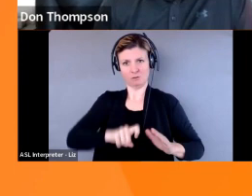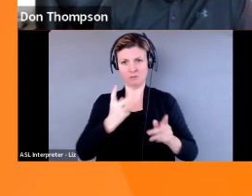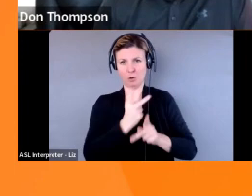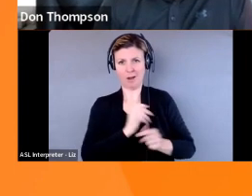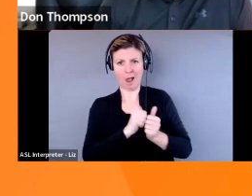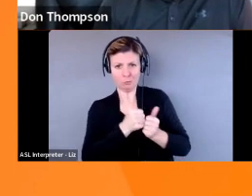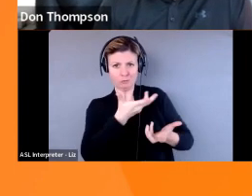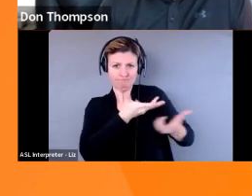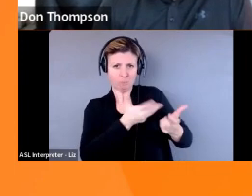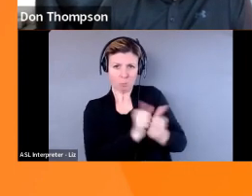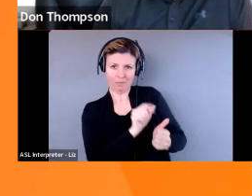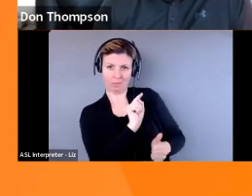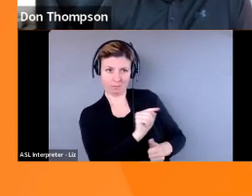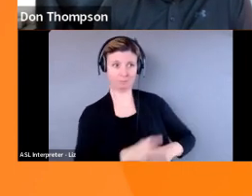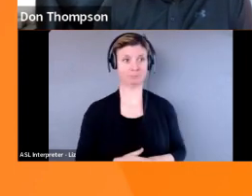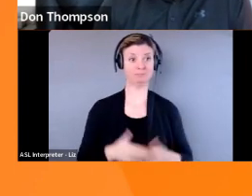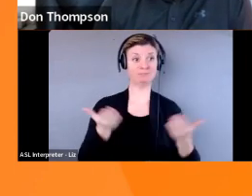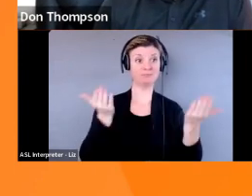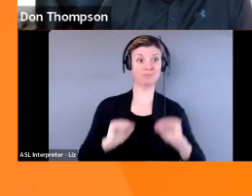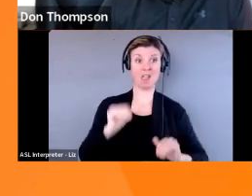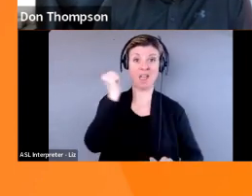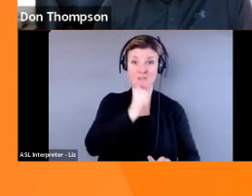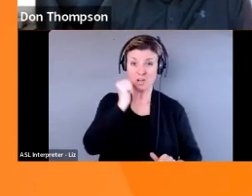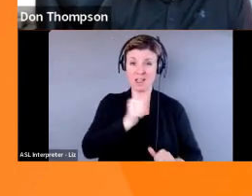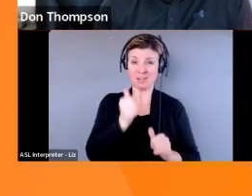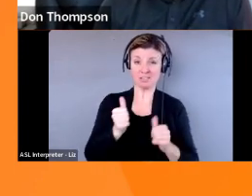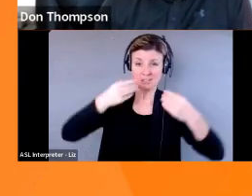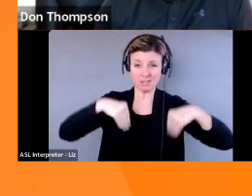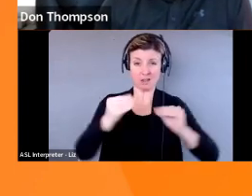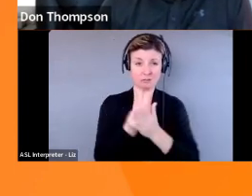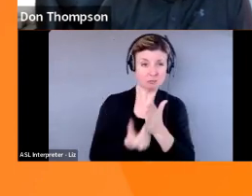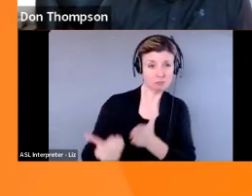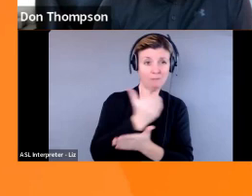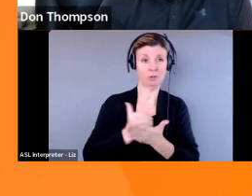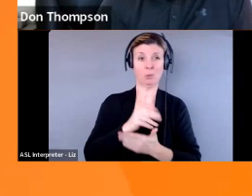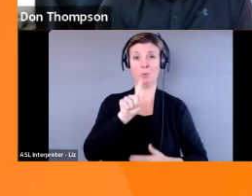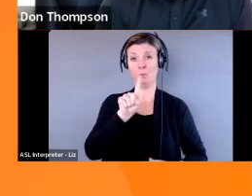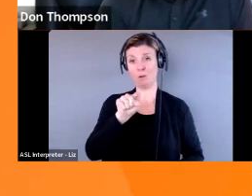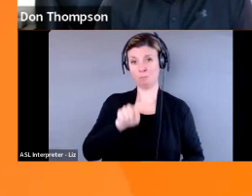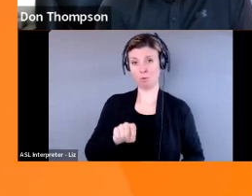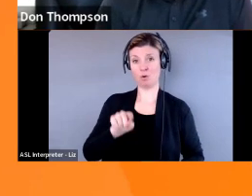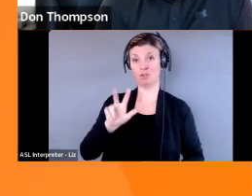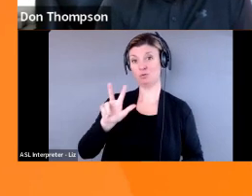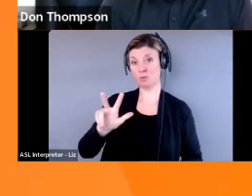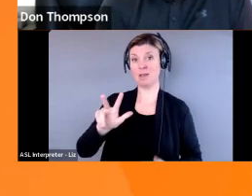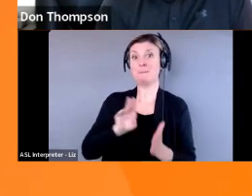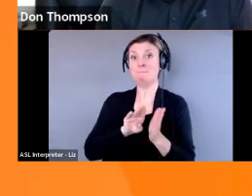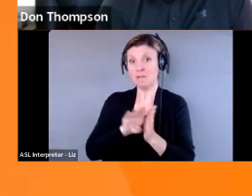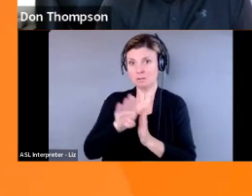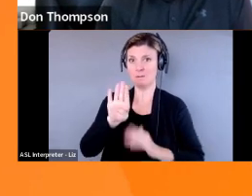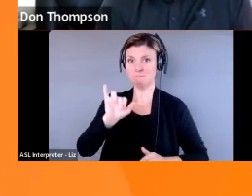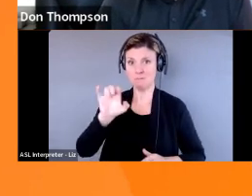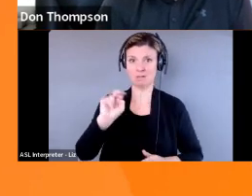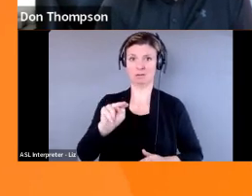sales revenue, $1.3 billion with 310 million customers worldwide. So lots of opportunity